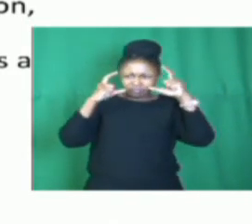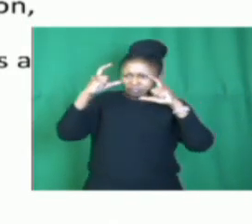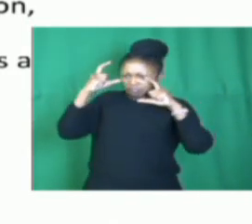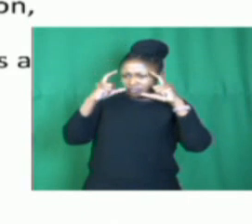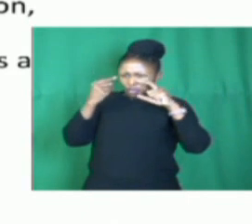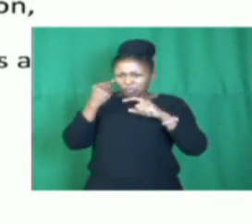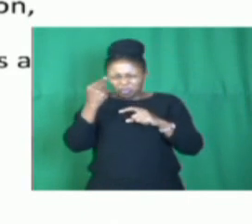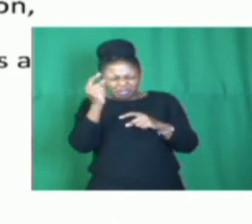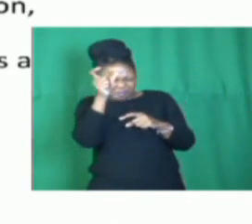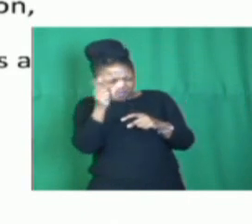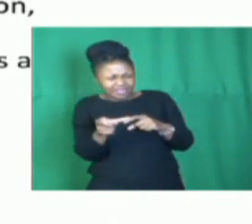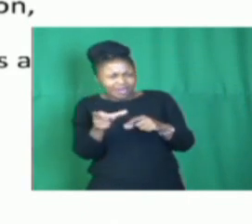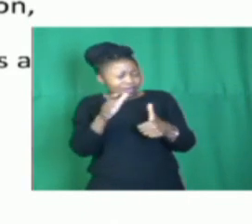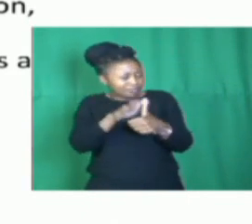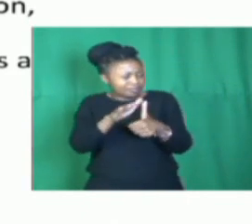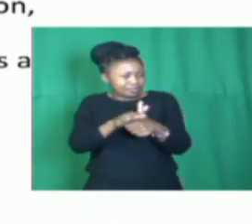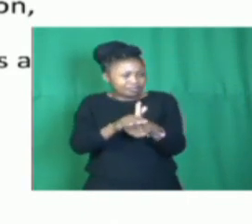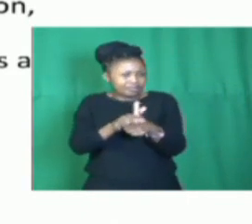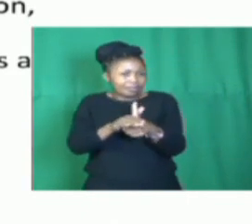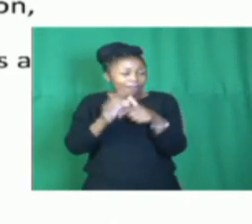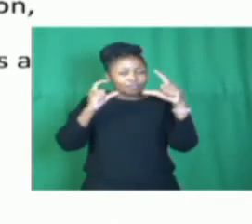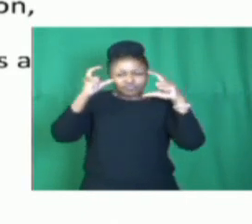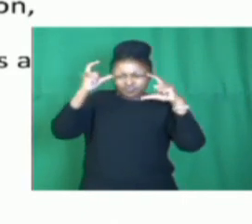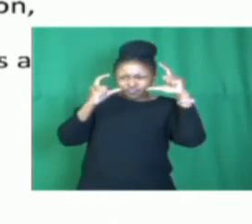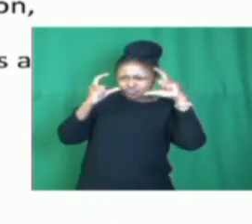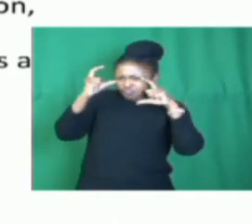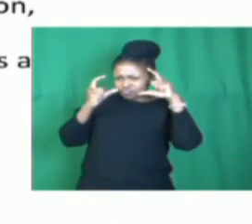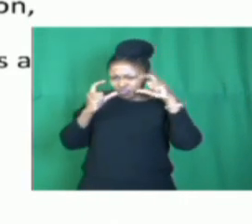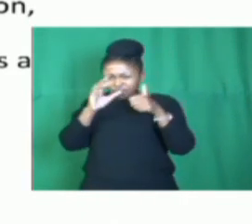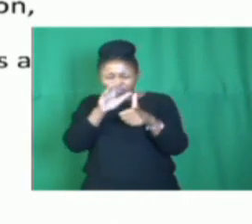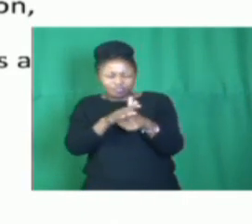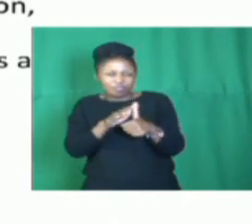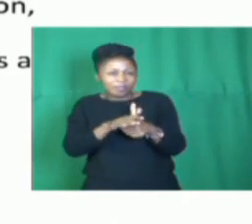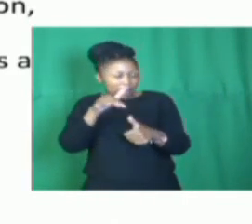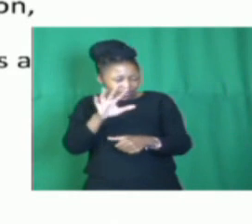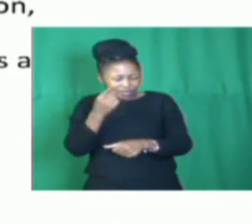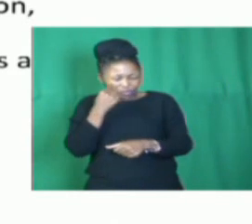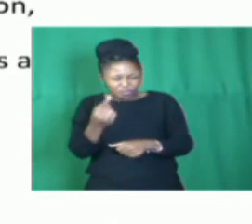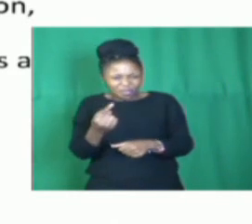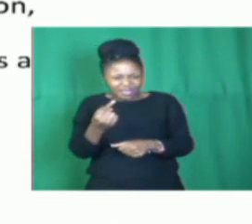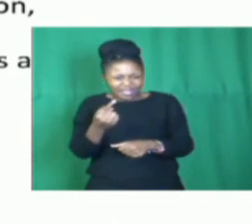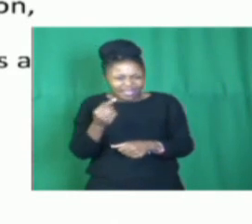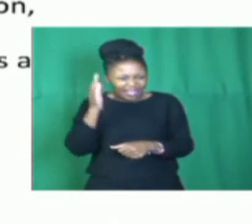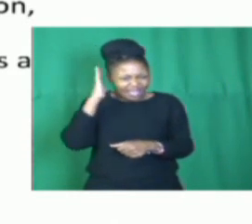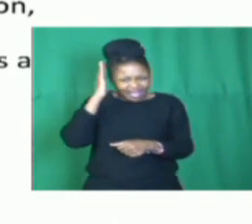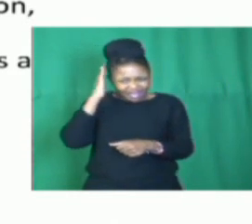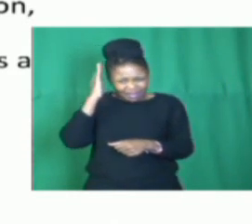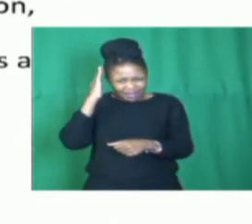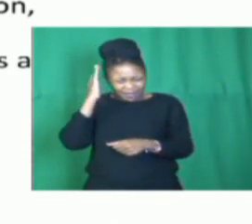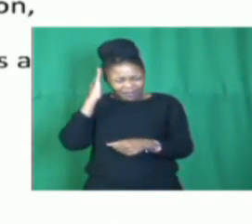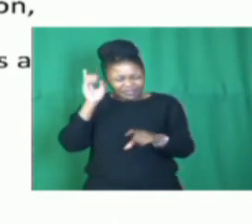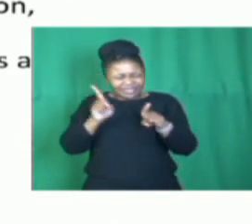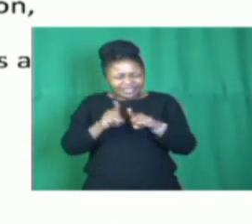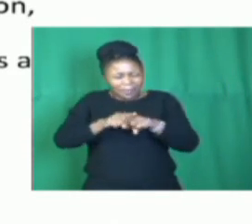features are key. Facial features. It takes into consideration the hair and the build of the